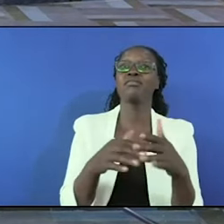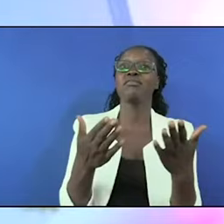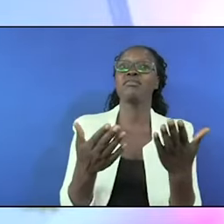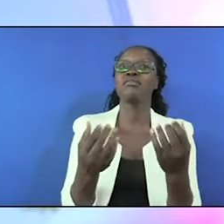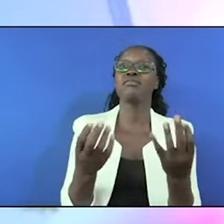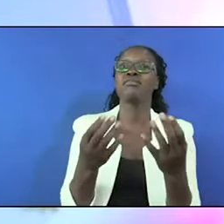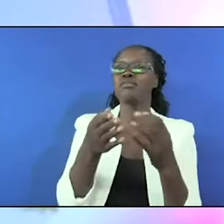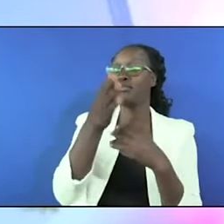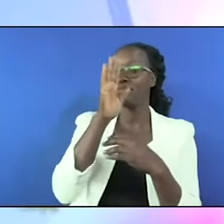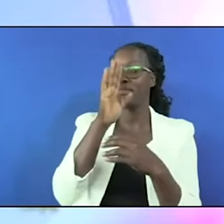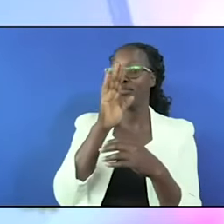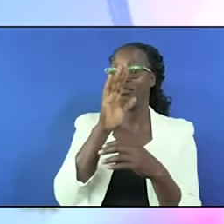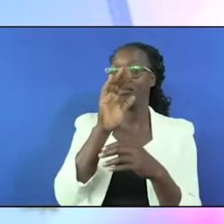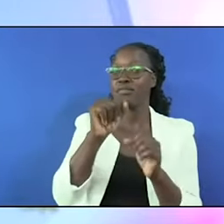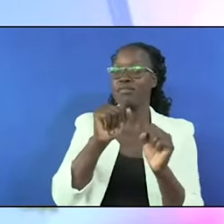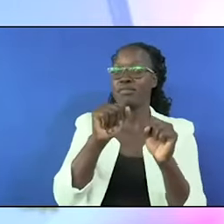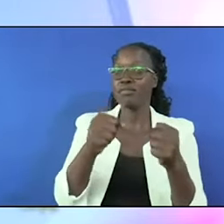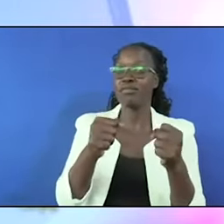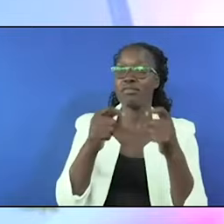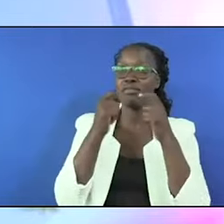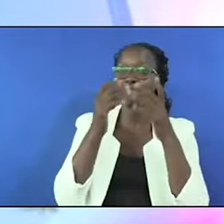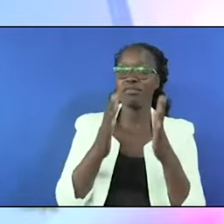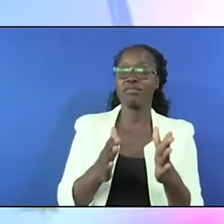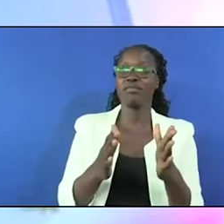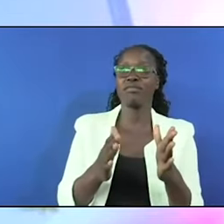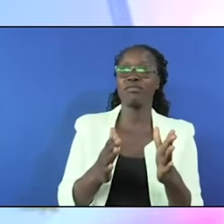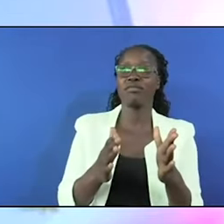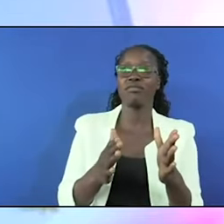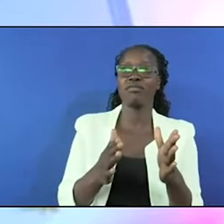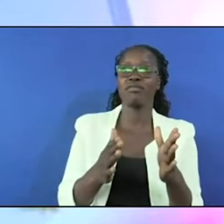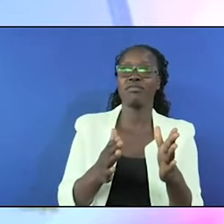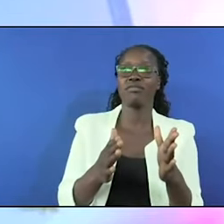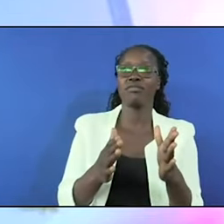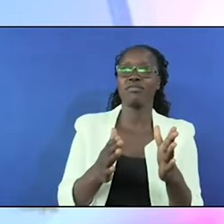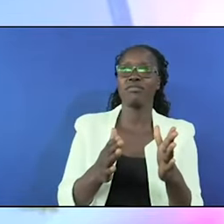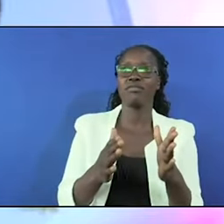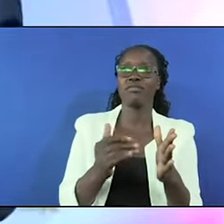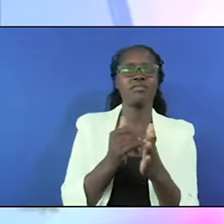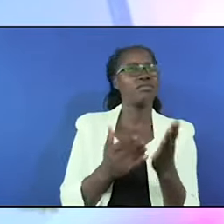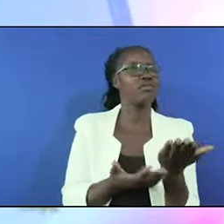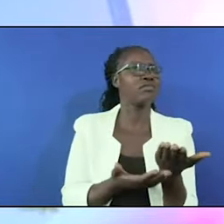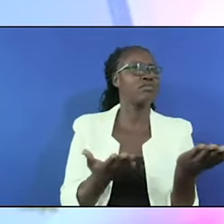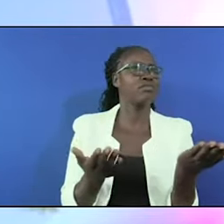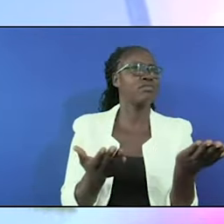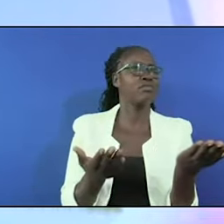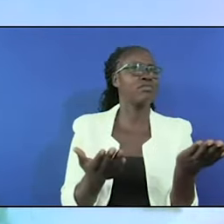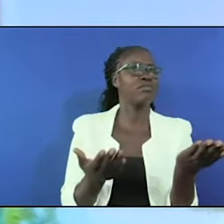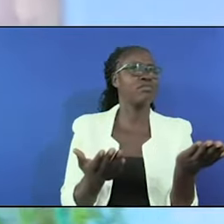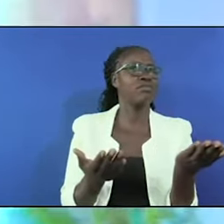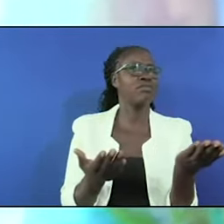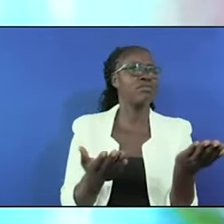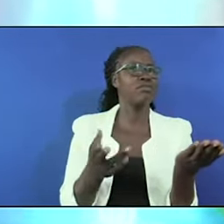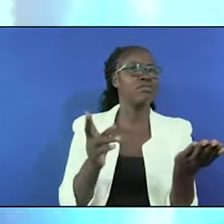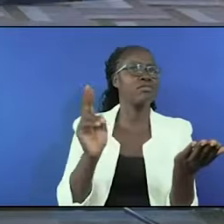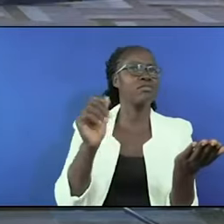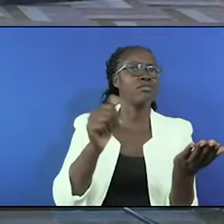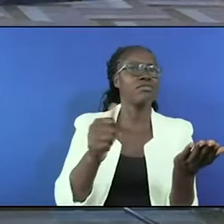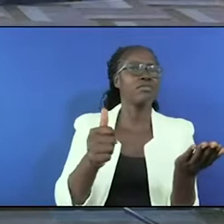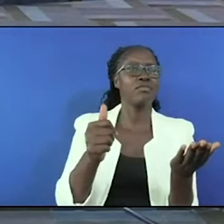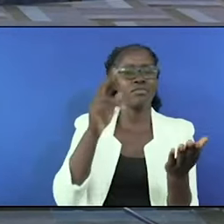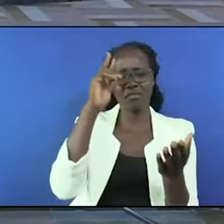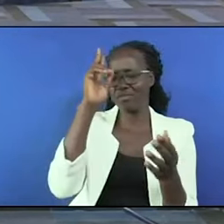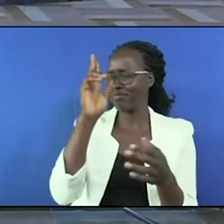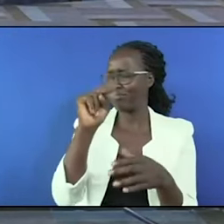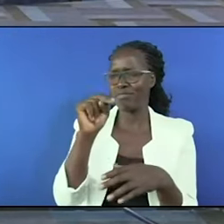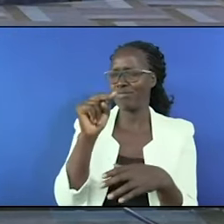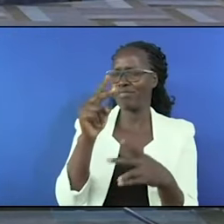how much God can save a sinner. Just that. Not for any reason. Because we have, like in New